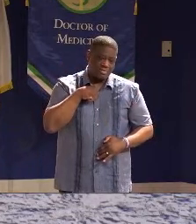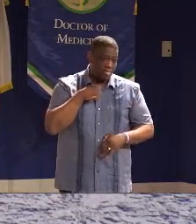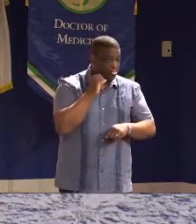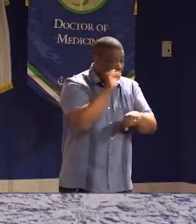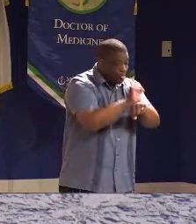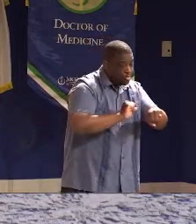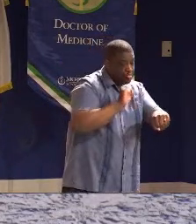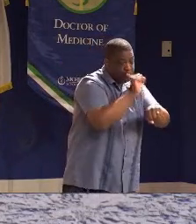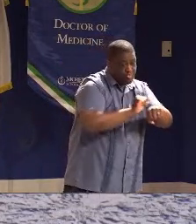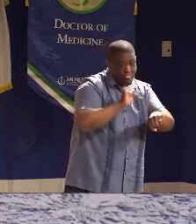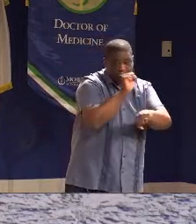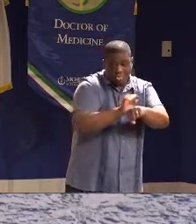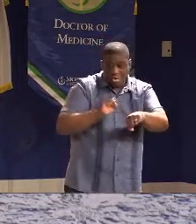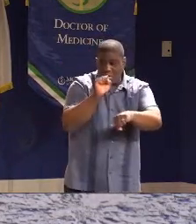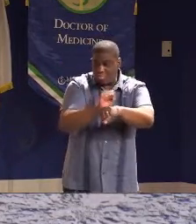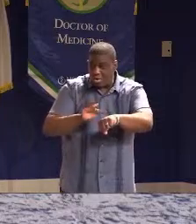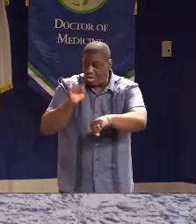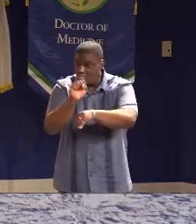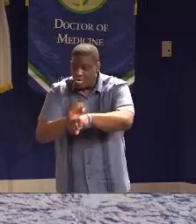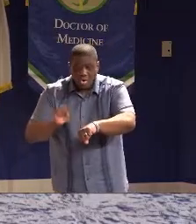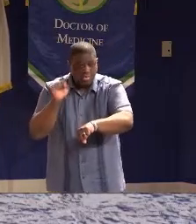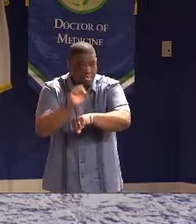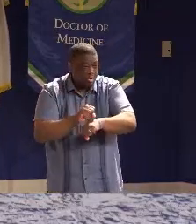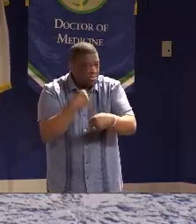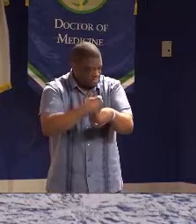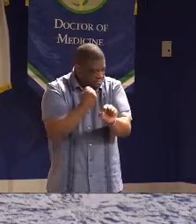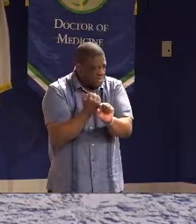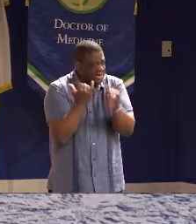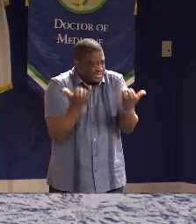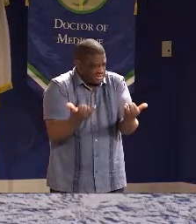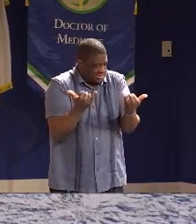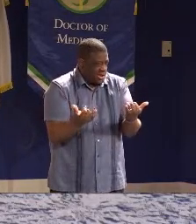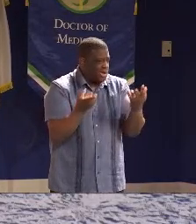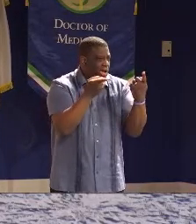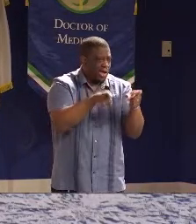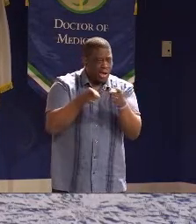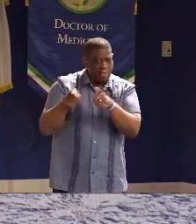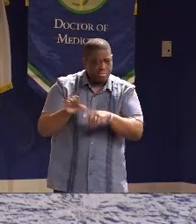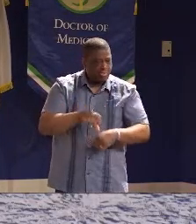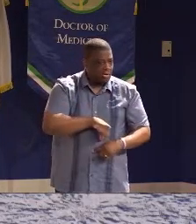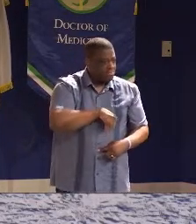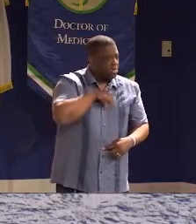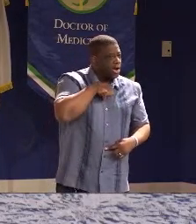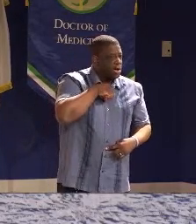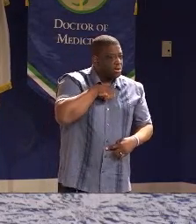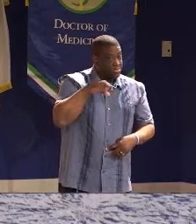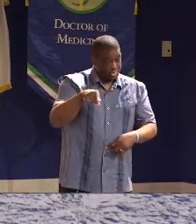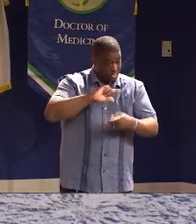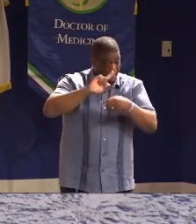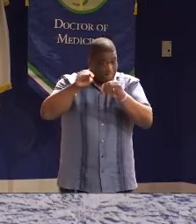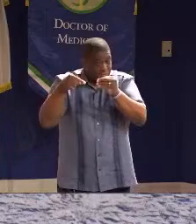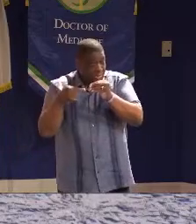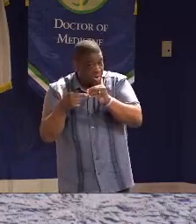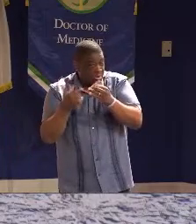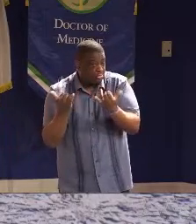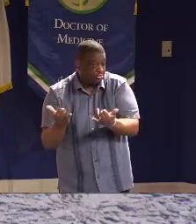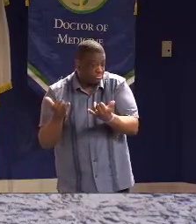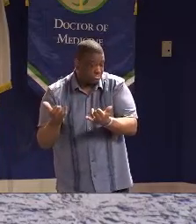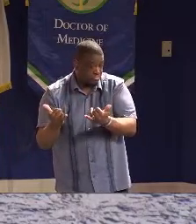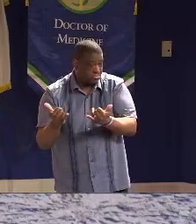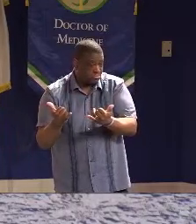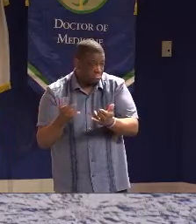and the effort you've put in to make this day happen. We're proud of what you're about to do. You're